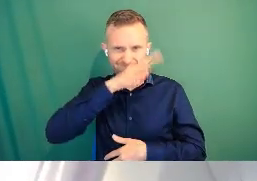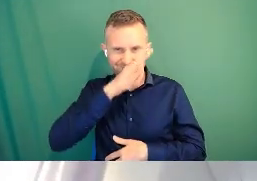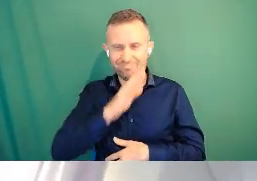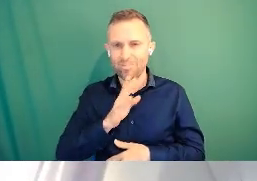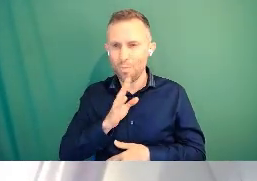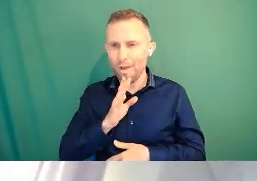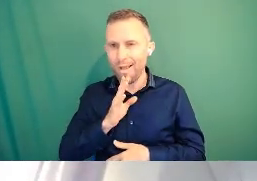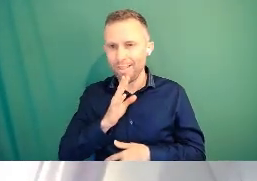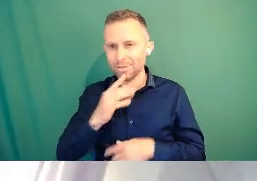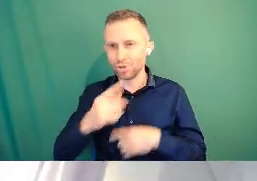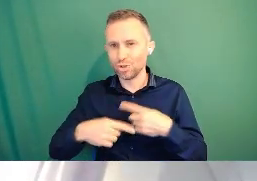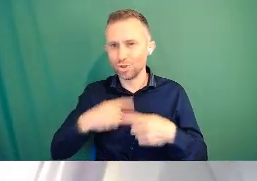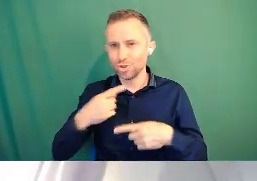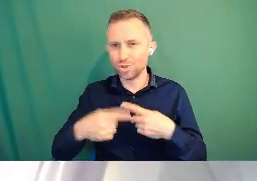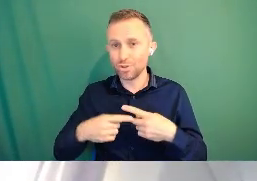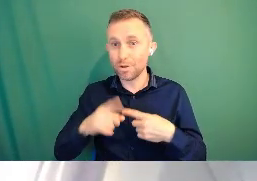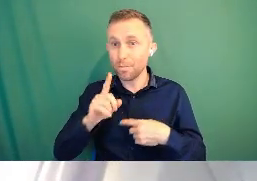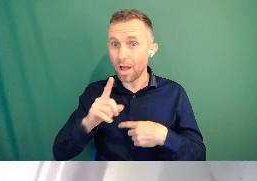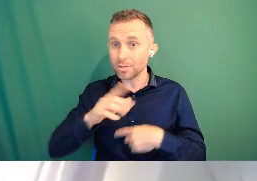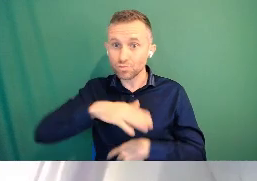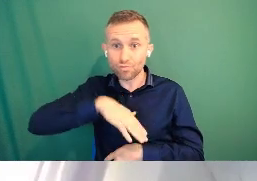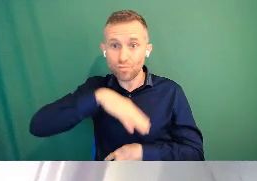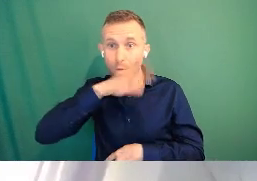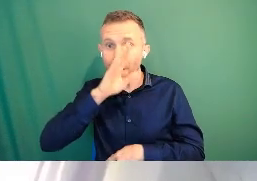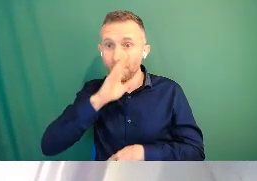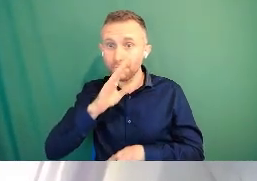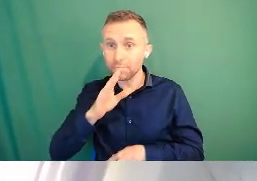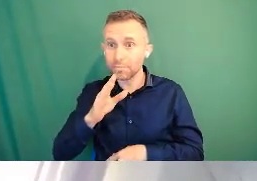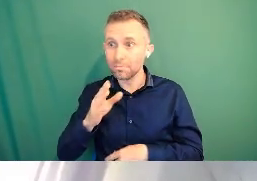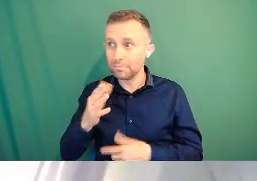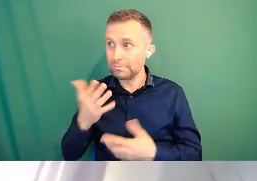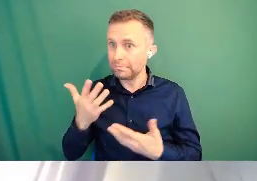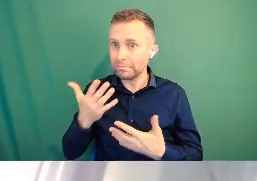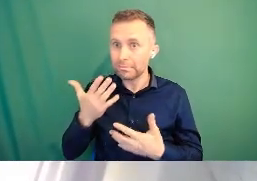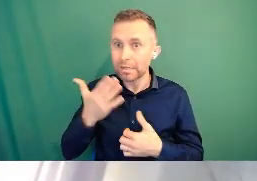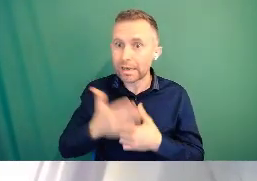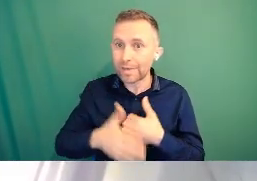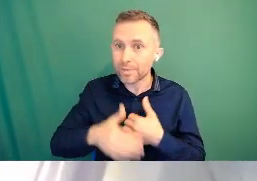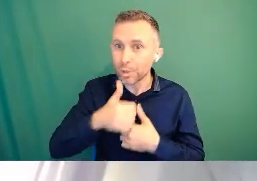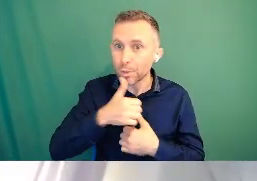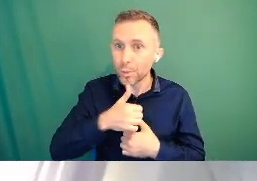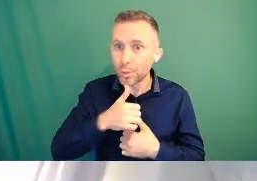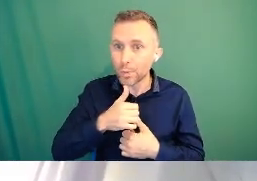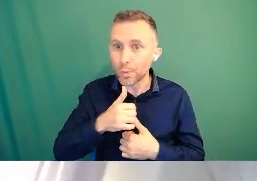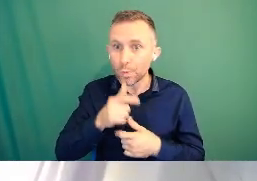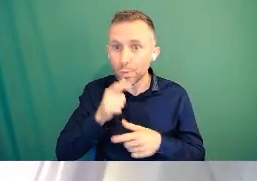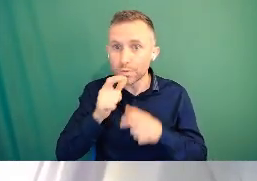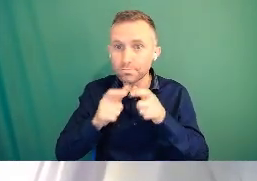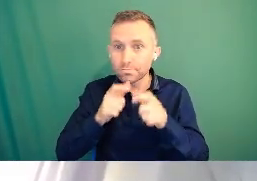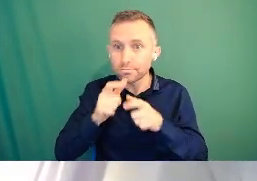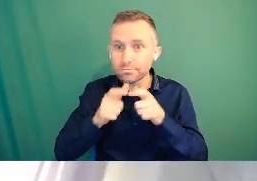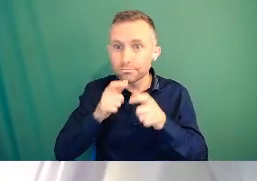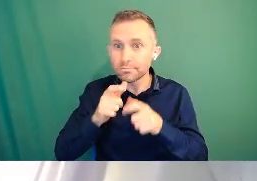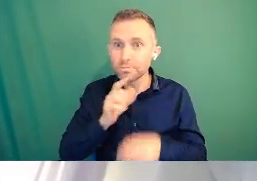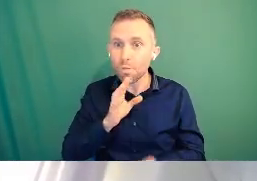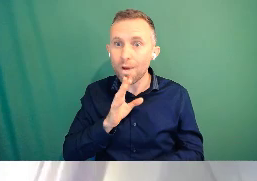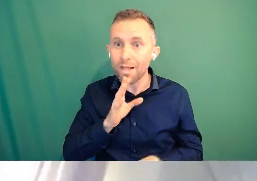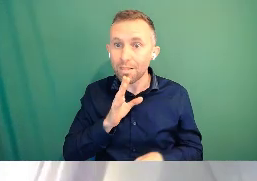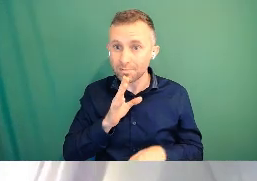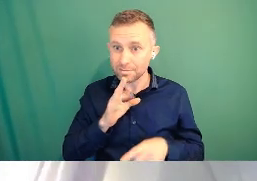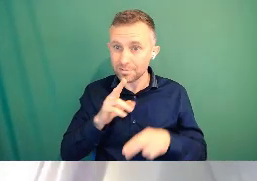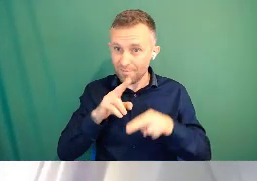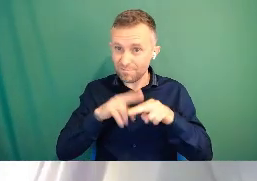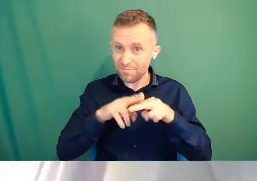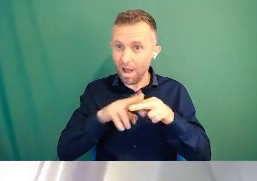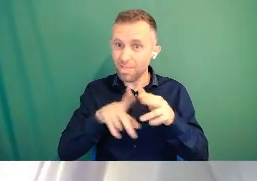they're not using it daily, they're just losing it. Like my father-in-law, for instance, he used to speak fluent Welsh, but he doesn't